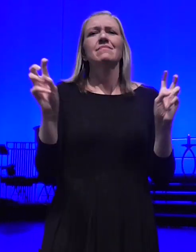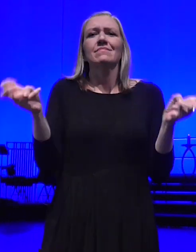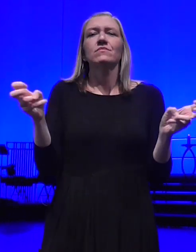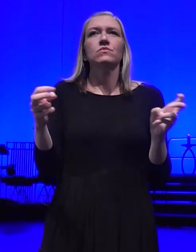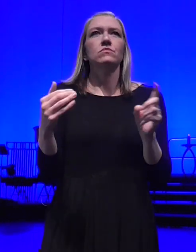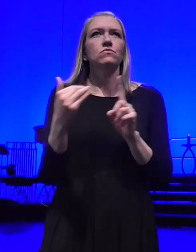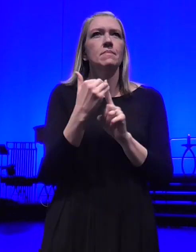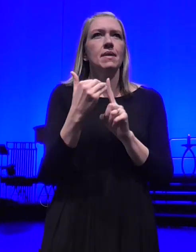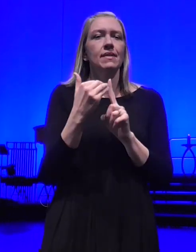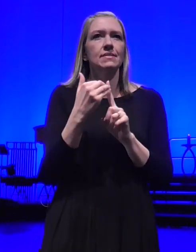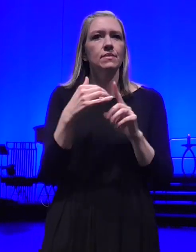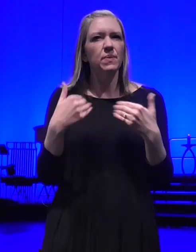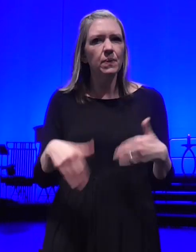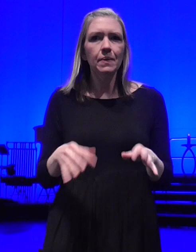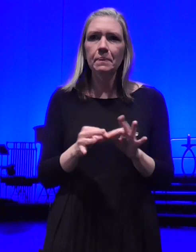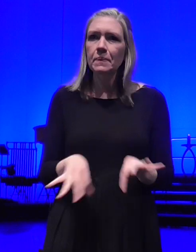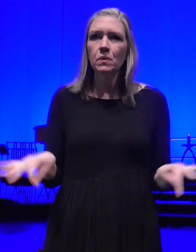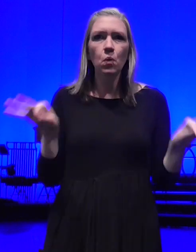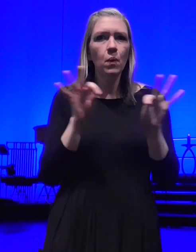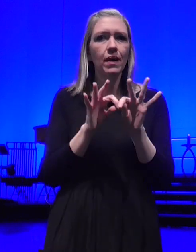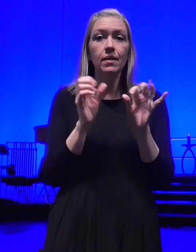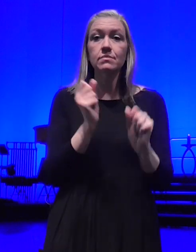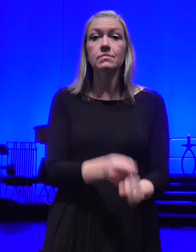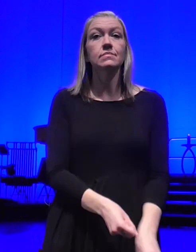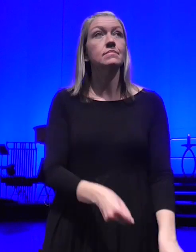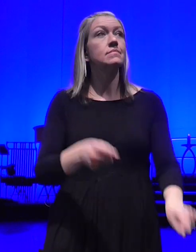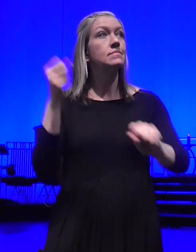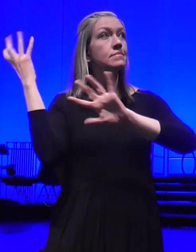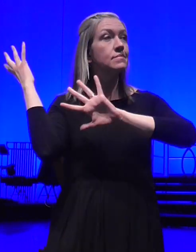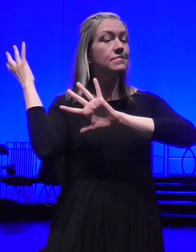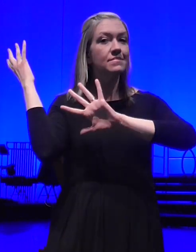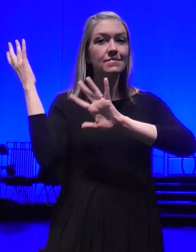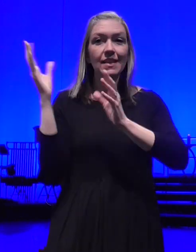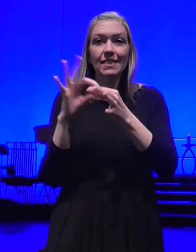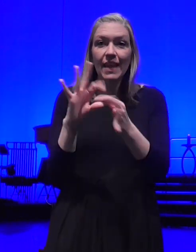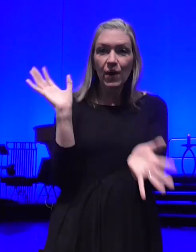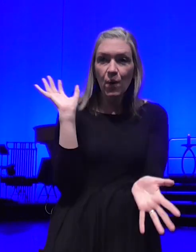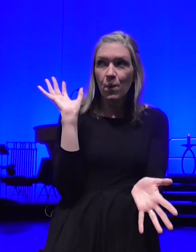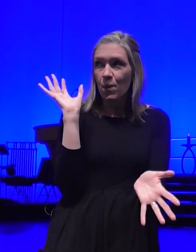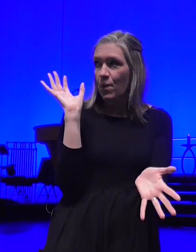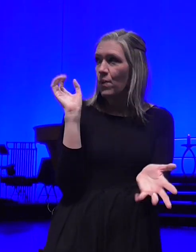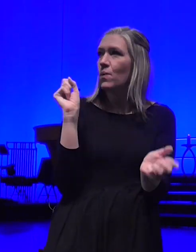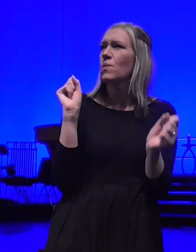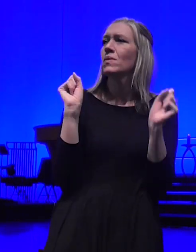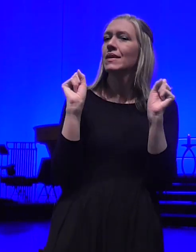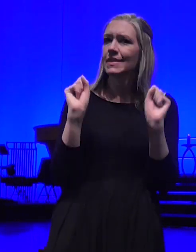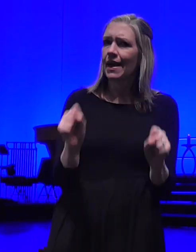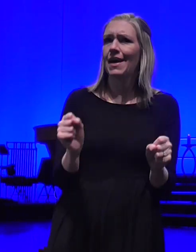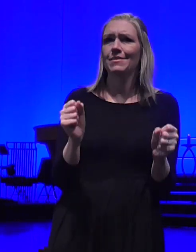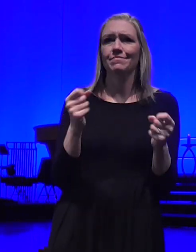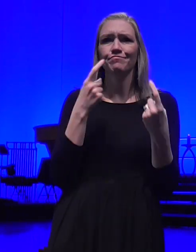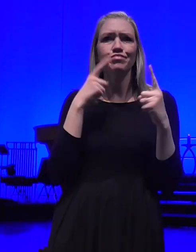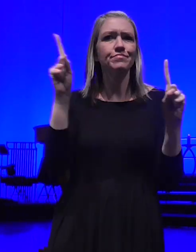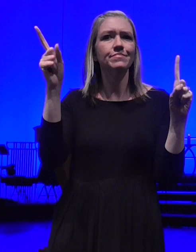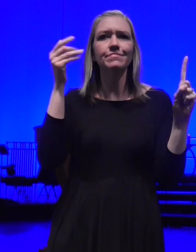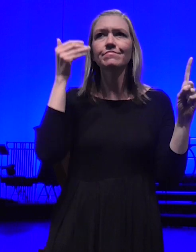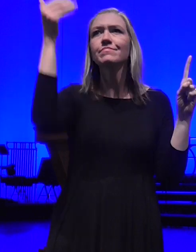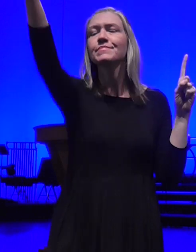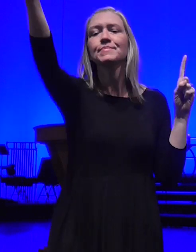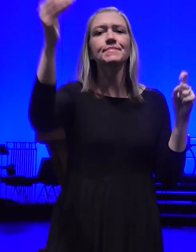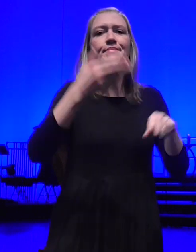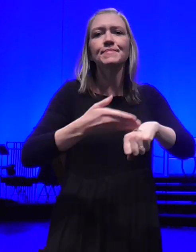of the importance of letting that stuff go so that we can have a better